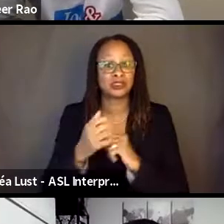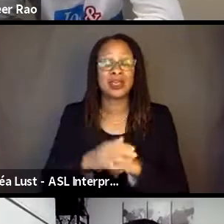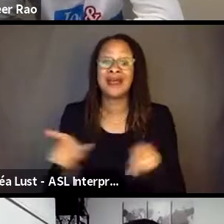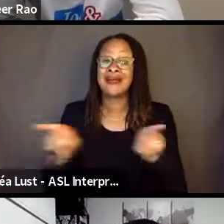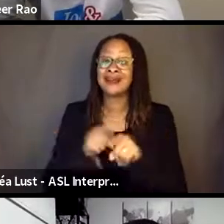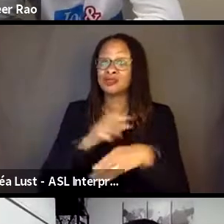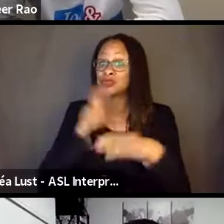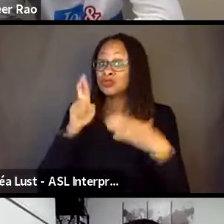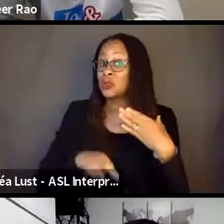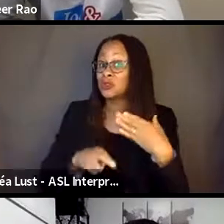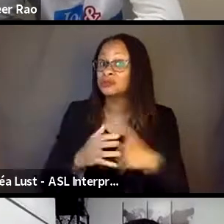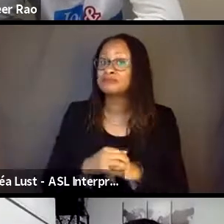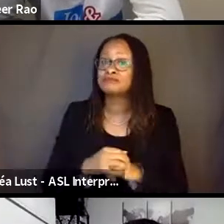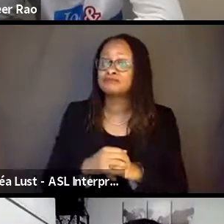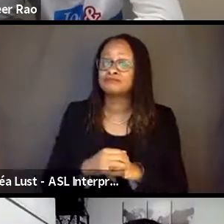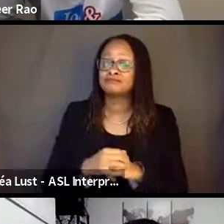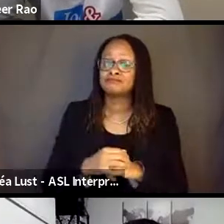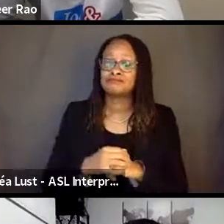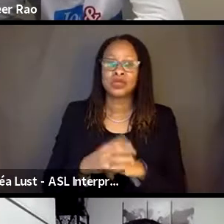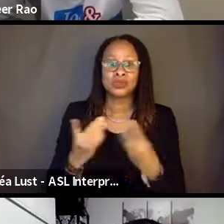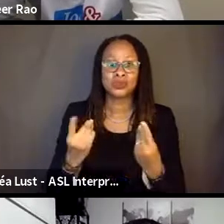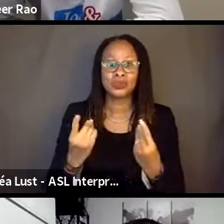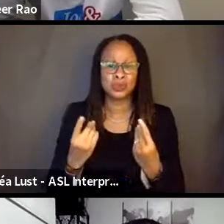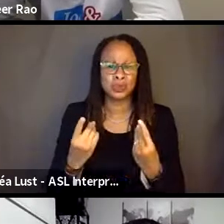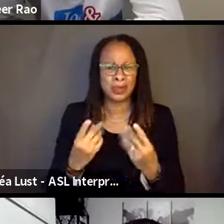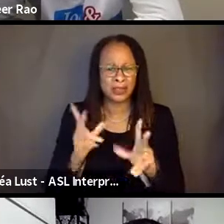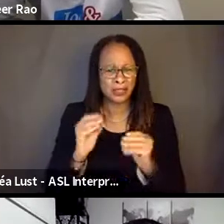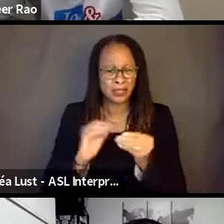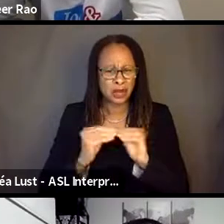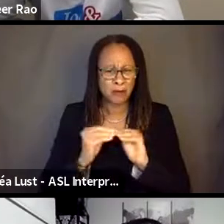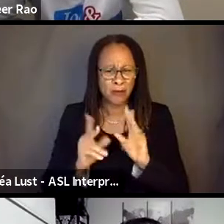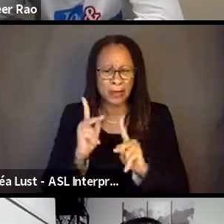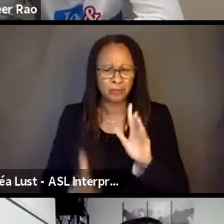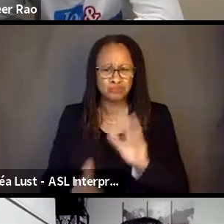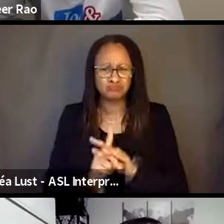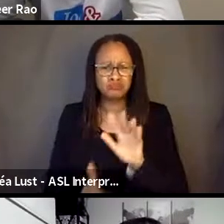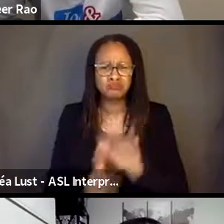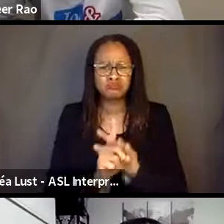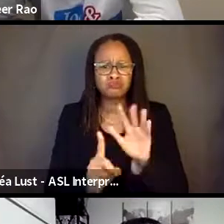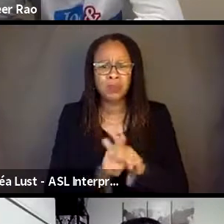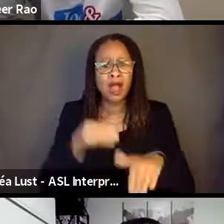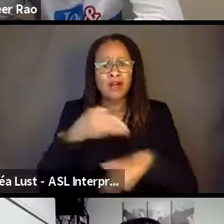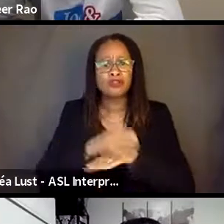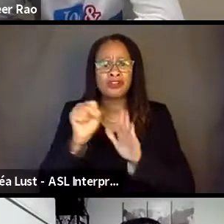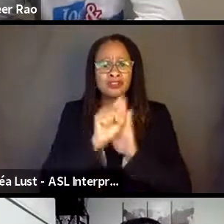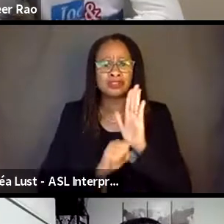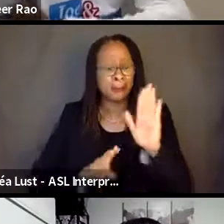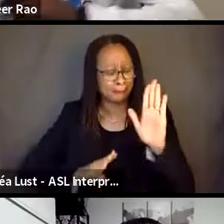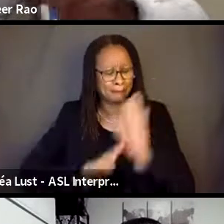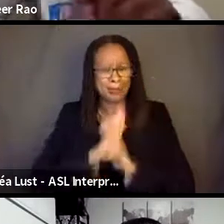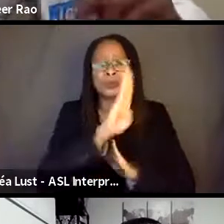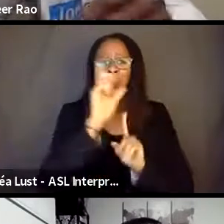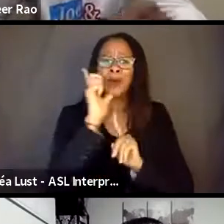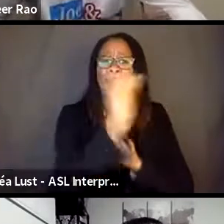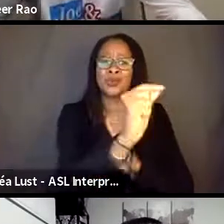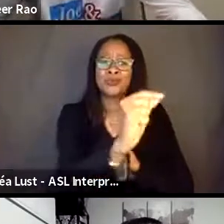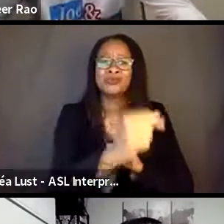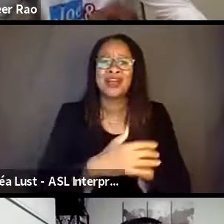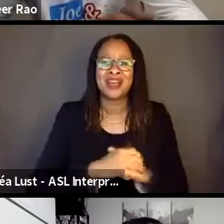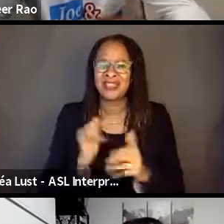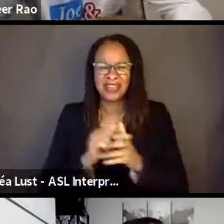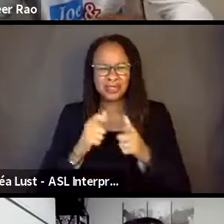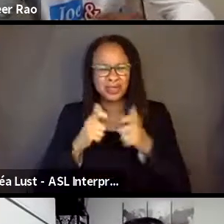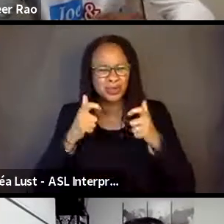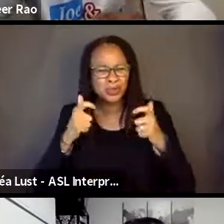result, we have shattered the turnout records across the state. And that's tremendous.